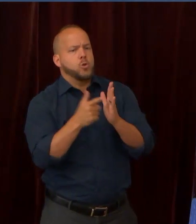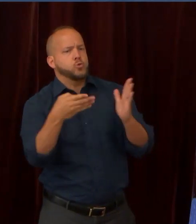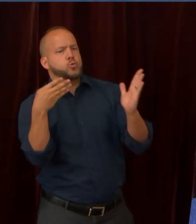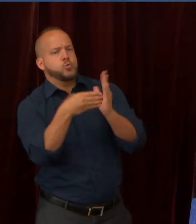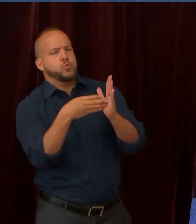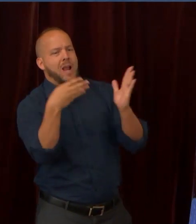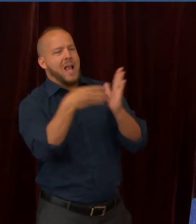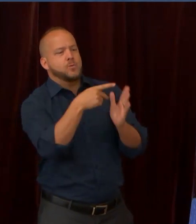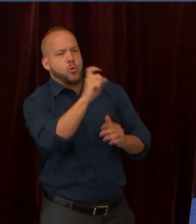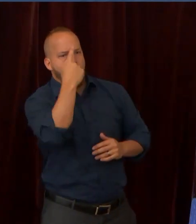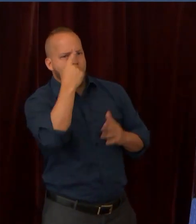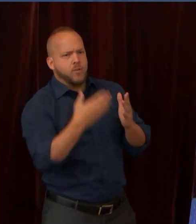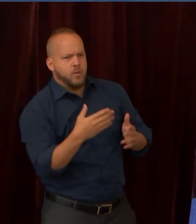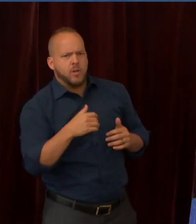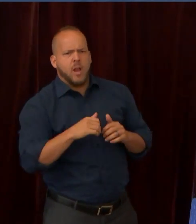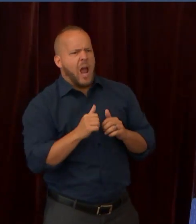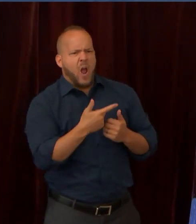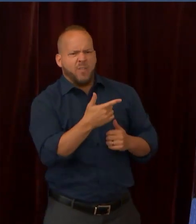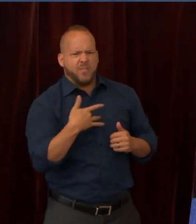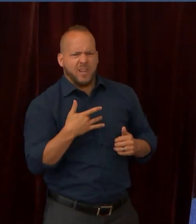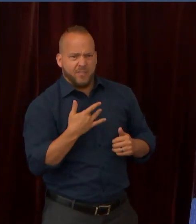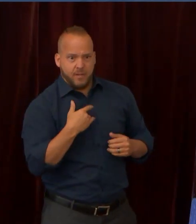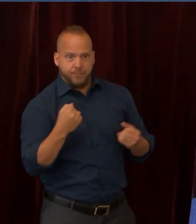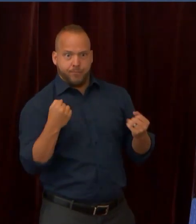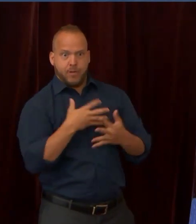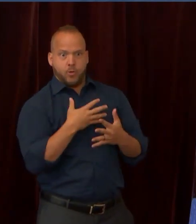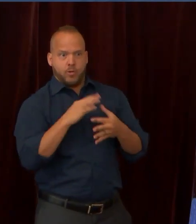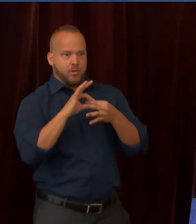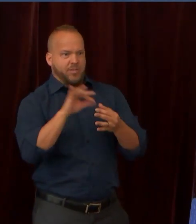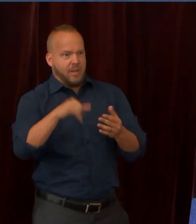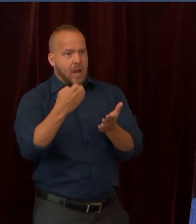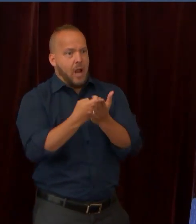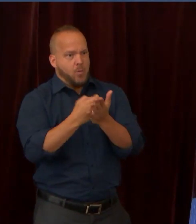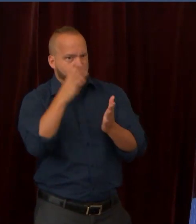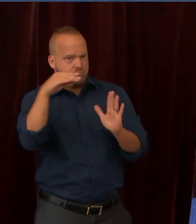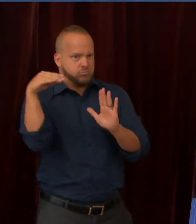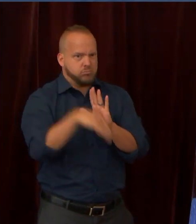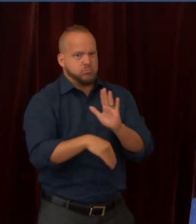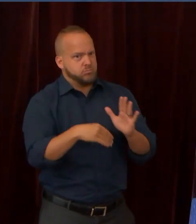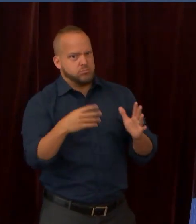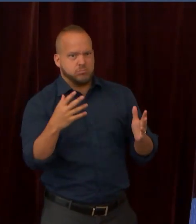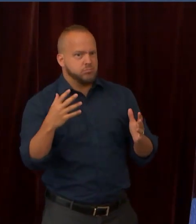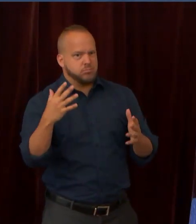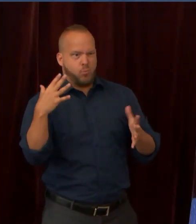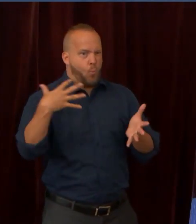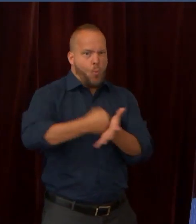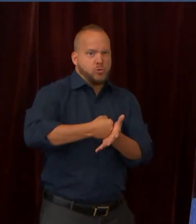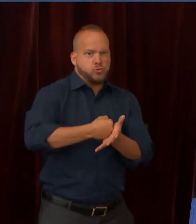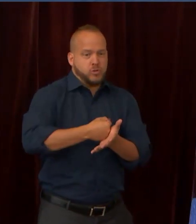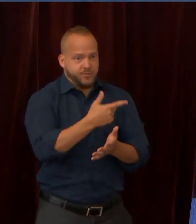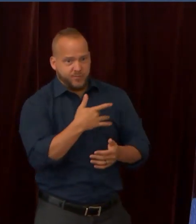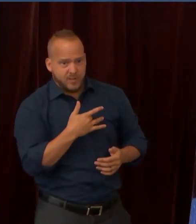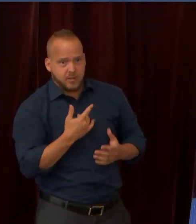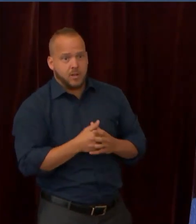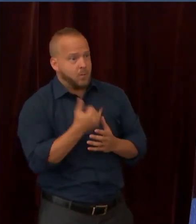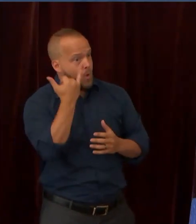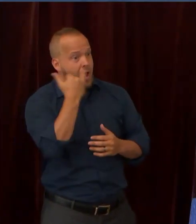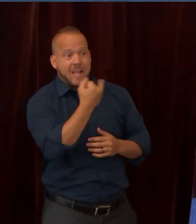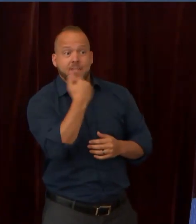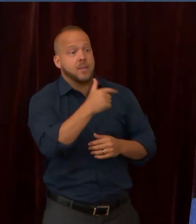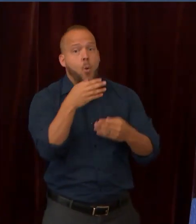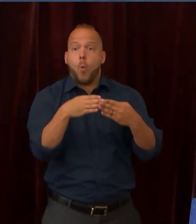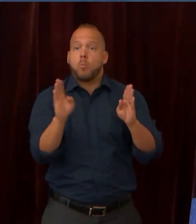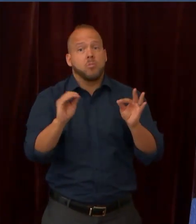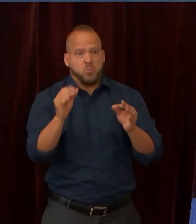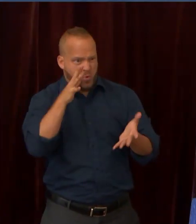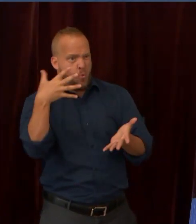What message do you have for residents and businesses of those two counties? What's the likelihood of those two counties being allowed to move to phase 2 in